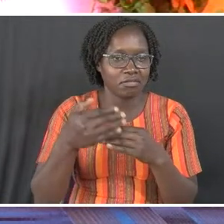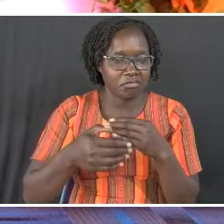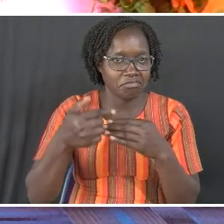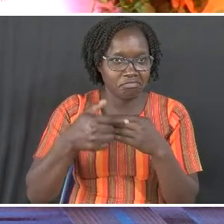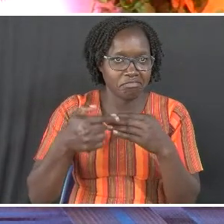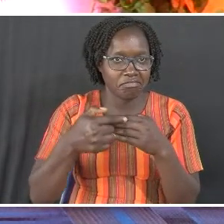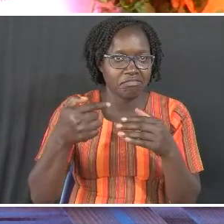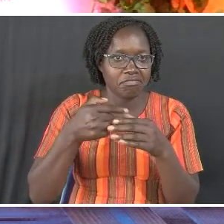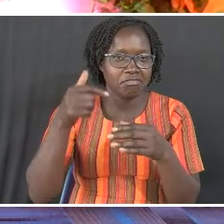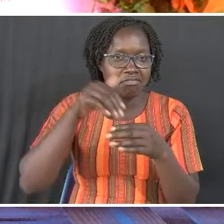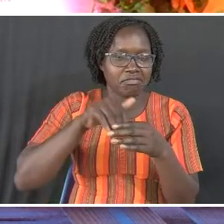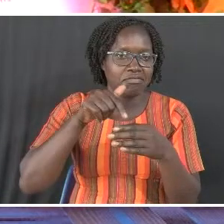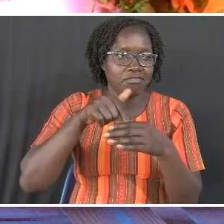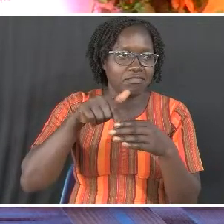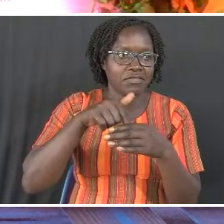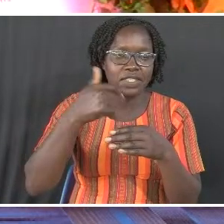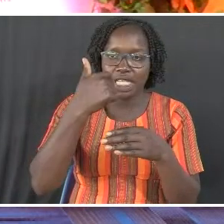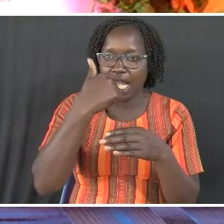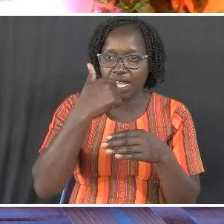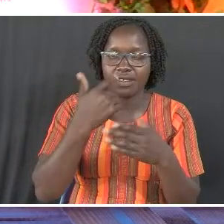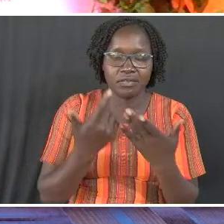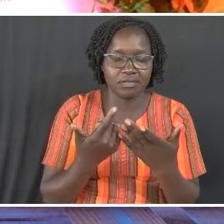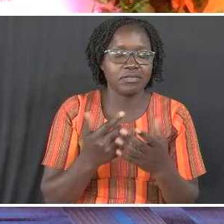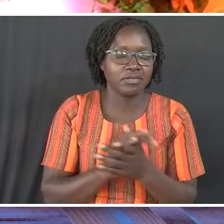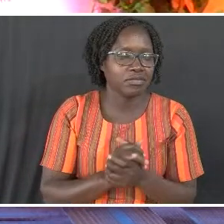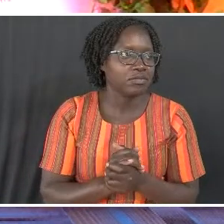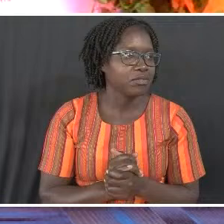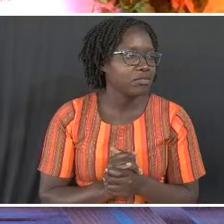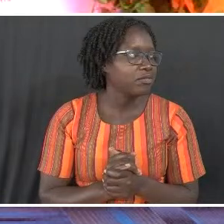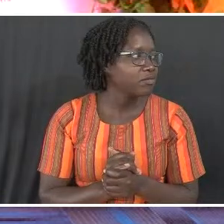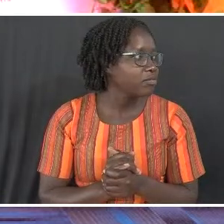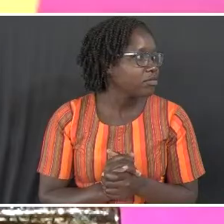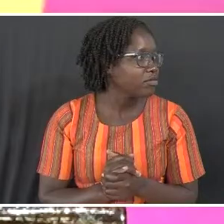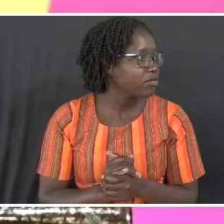on the inner side. Yes.